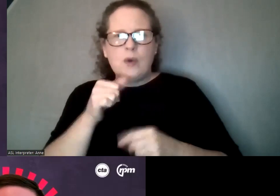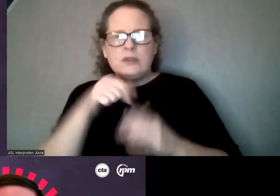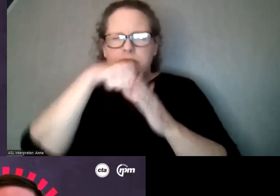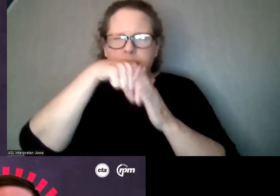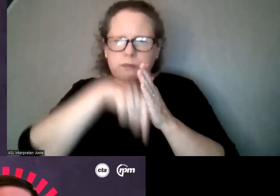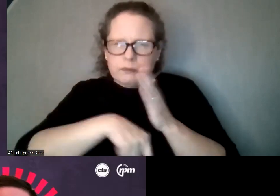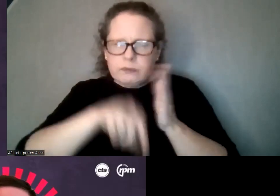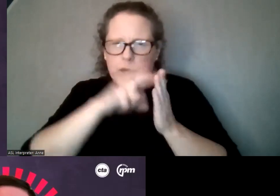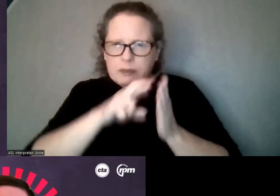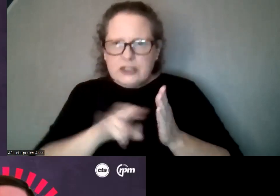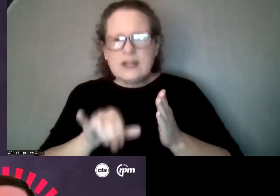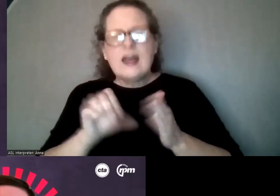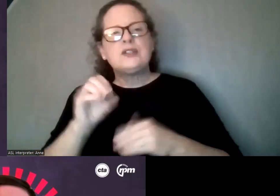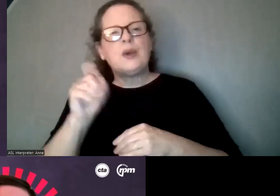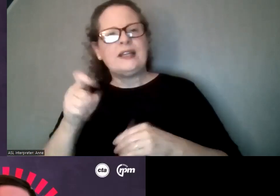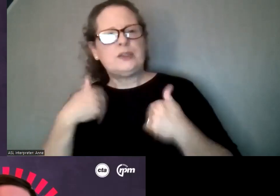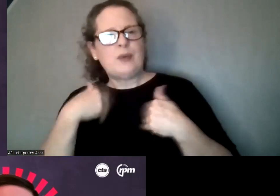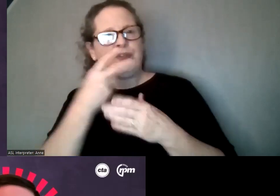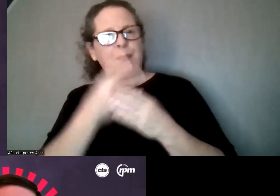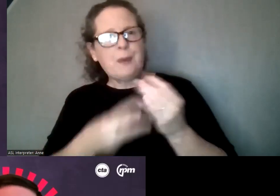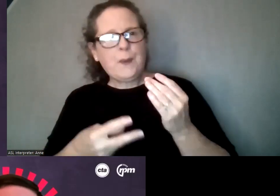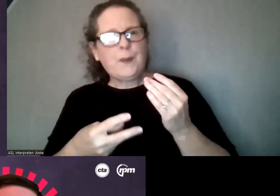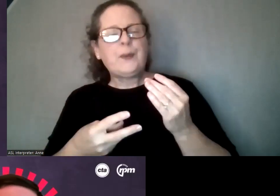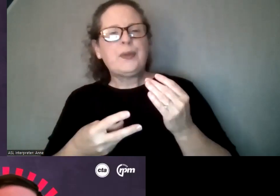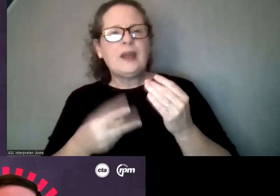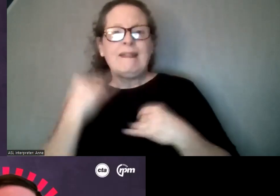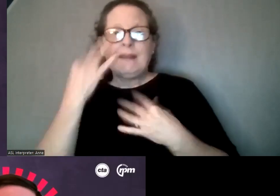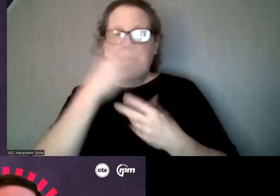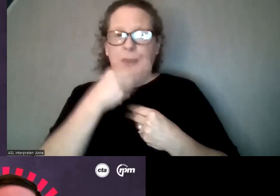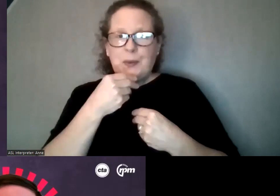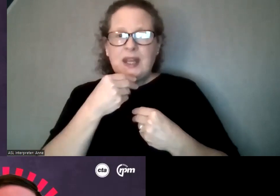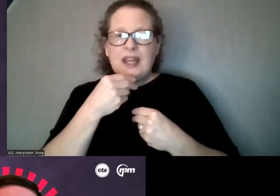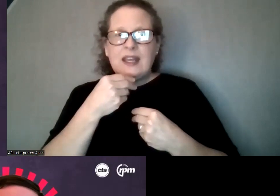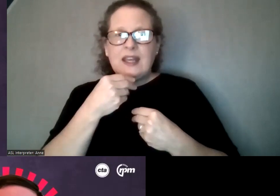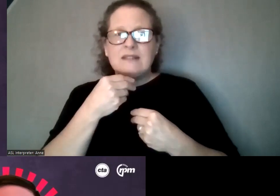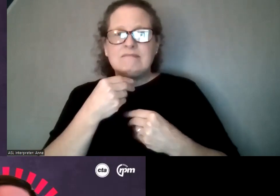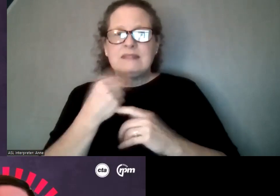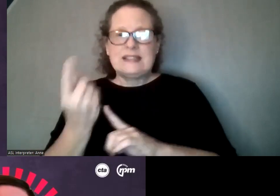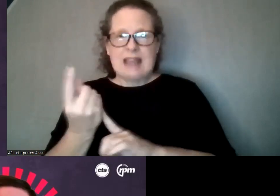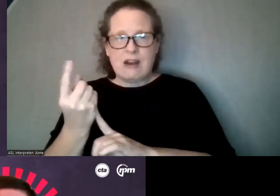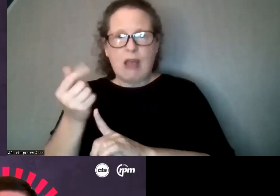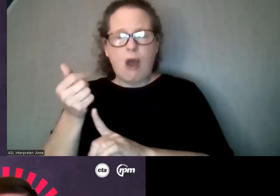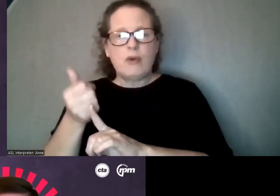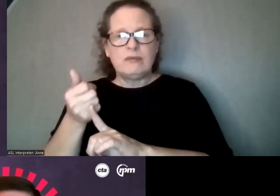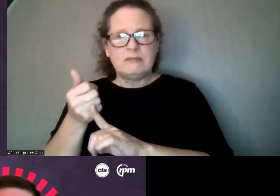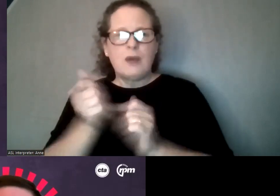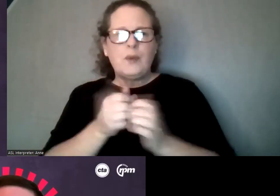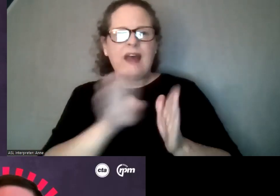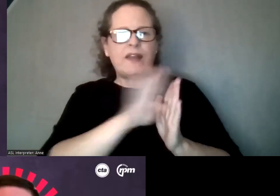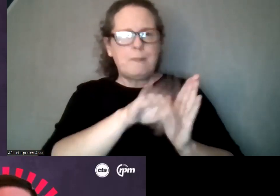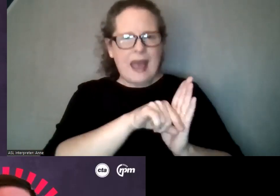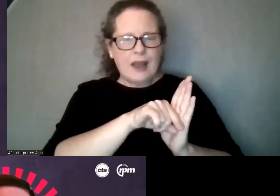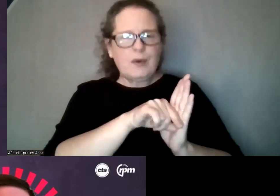it needs to have both the beauty standalone without the background